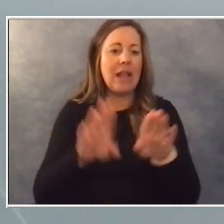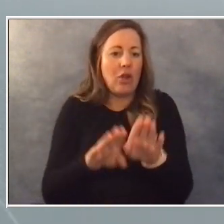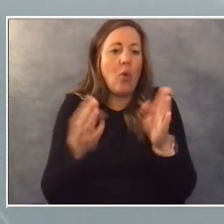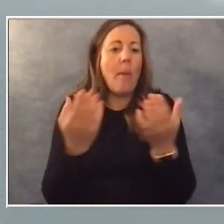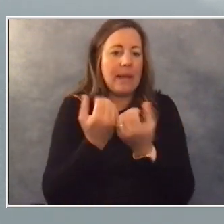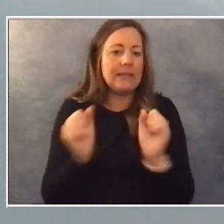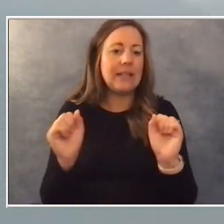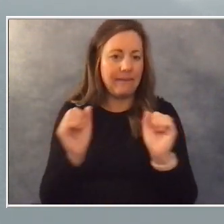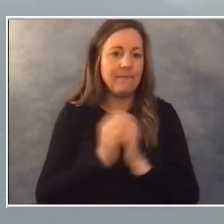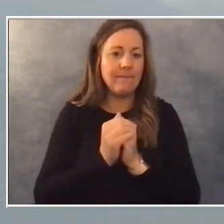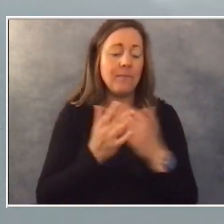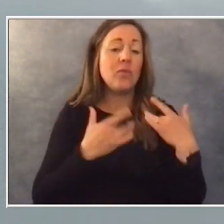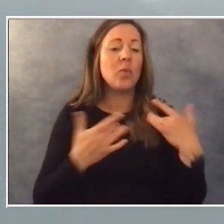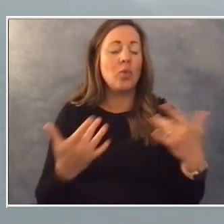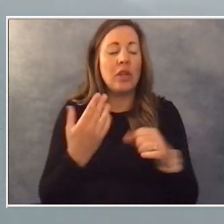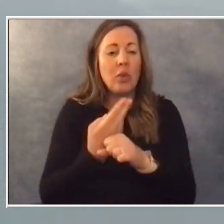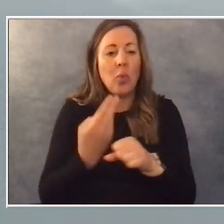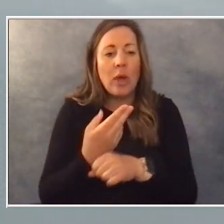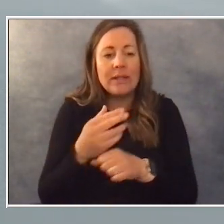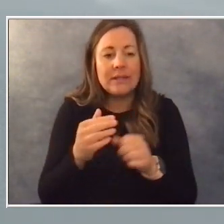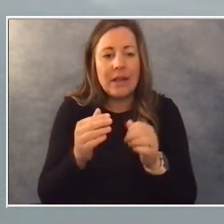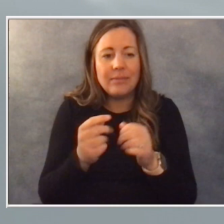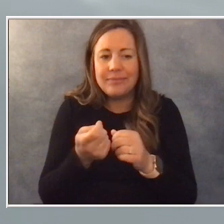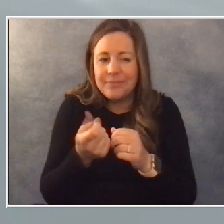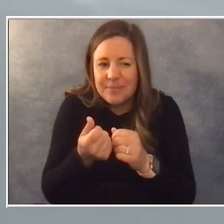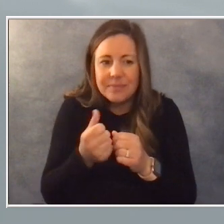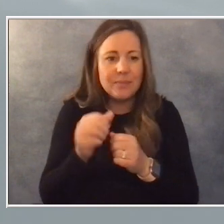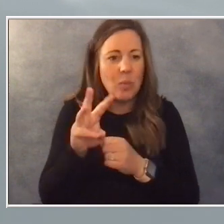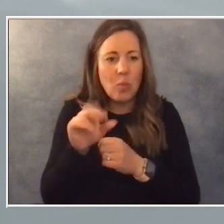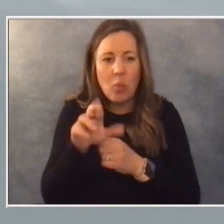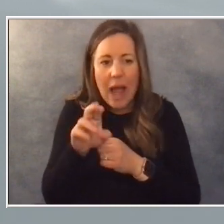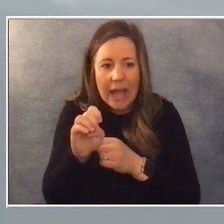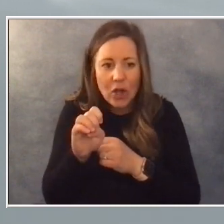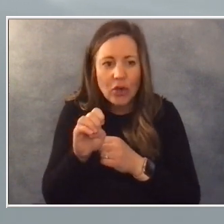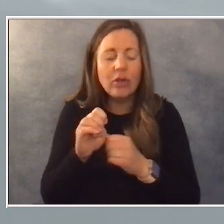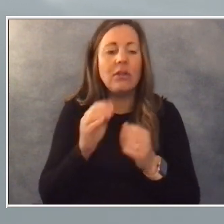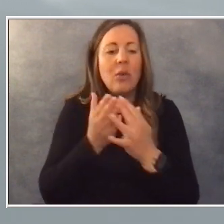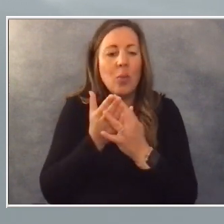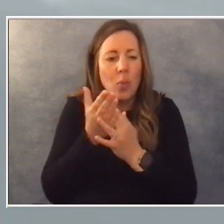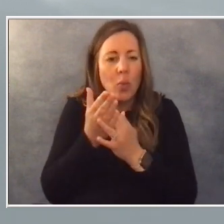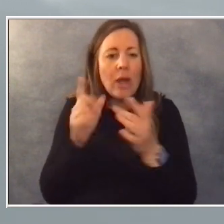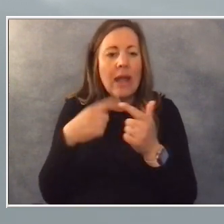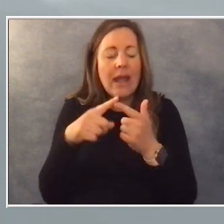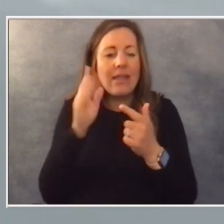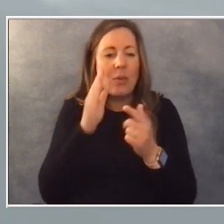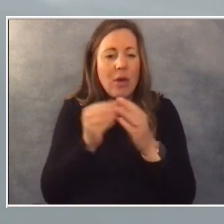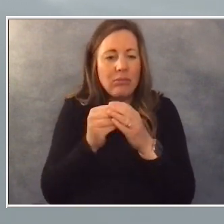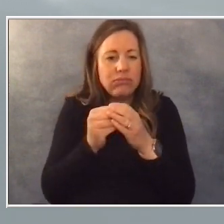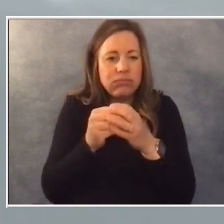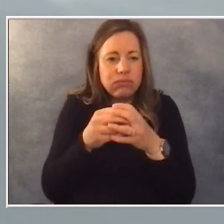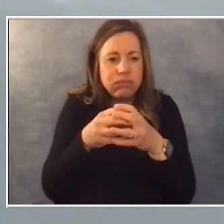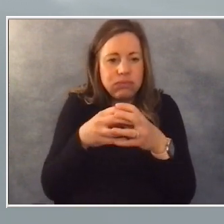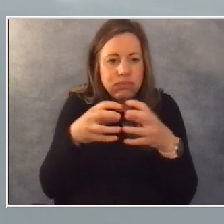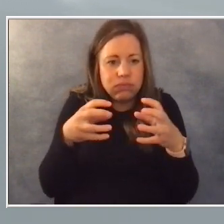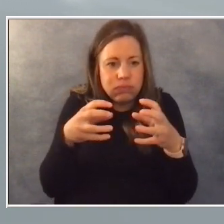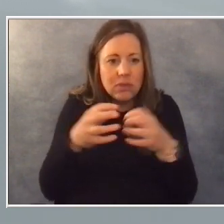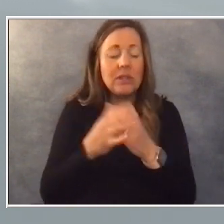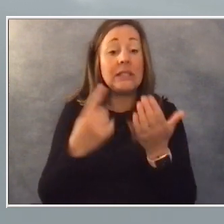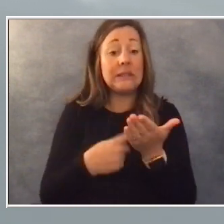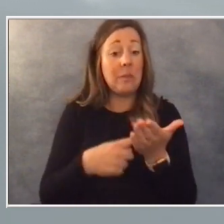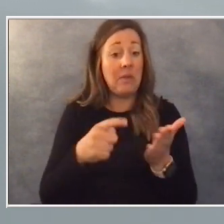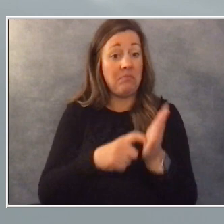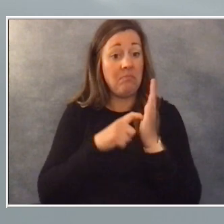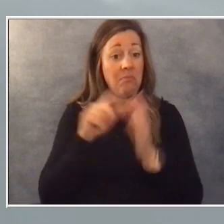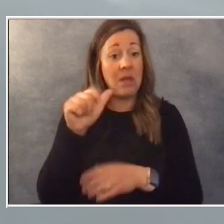use a tiny wire to get through the blockage. And then we balloon it. Sometimes, you know, we'll have to laser it or rotoblader it, or there's various things,